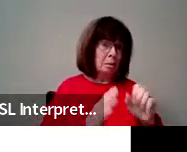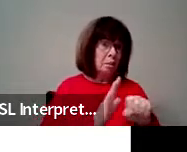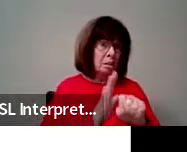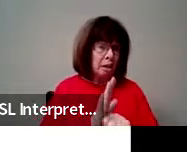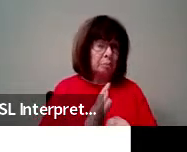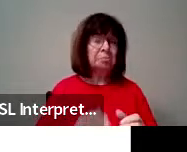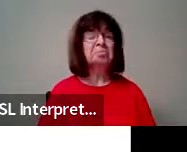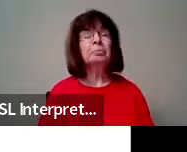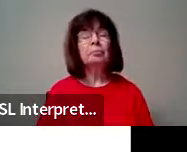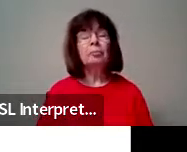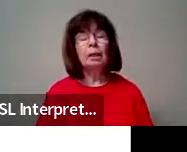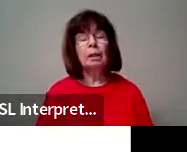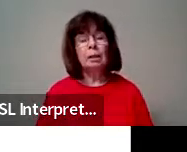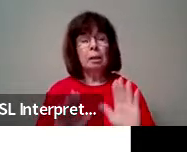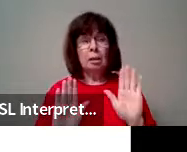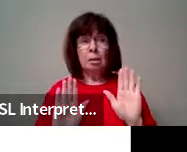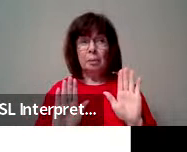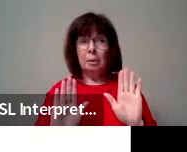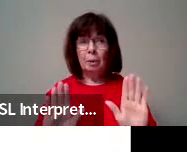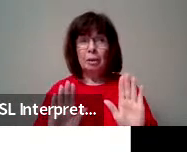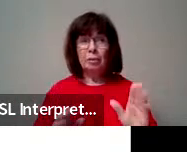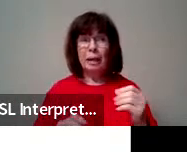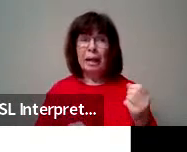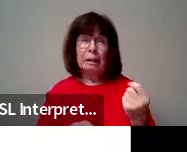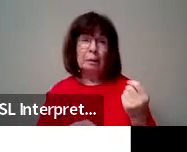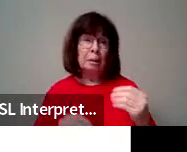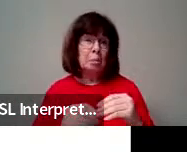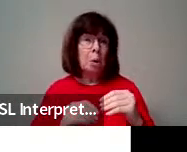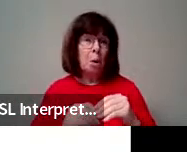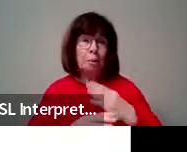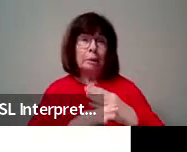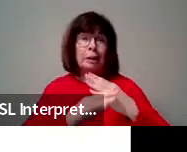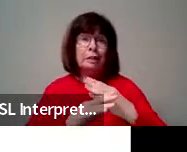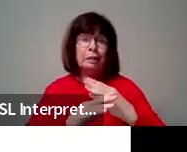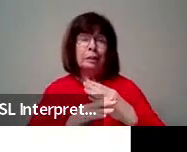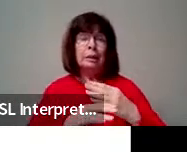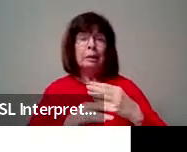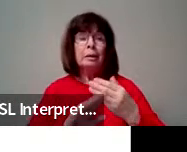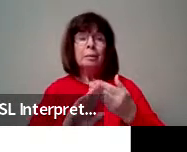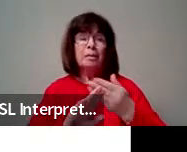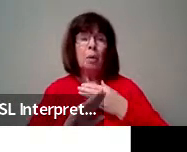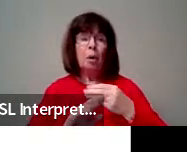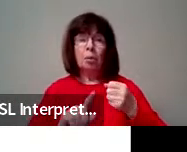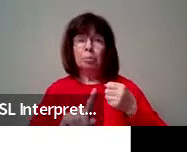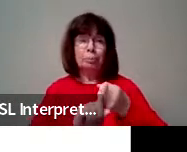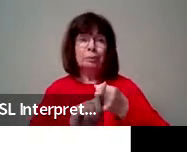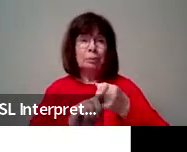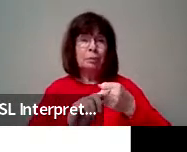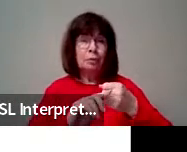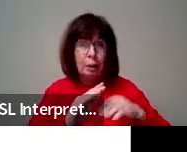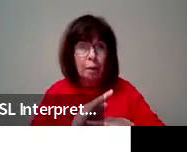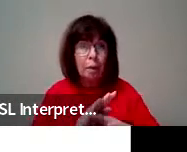It would be great if we had a little bit better protection going into this wave. Next slide.